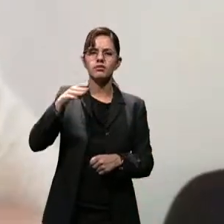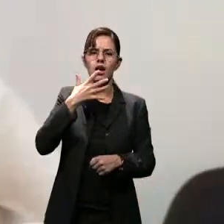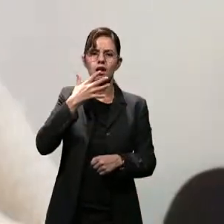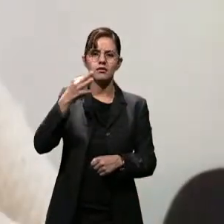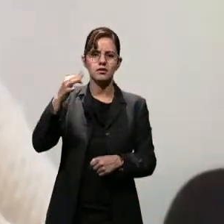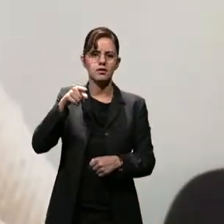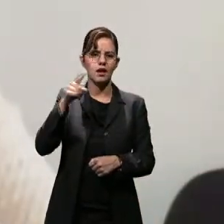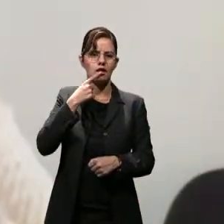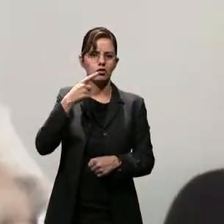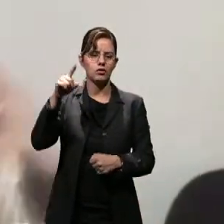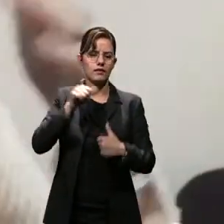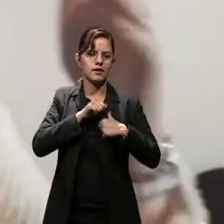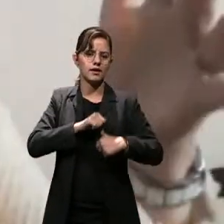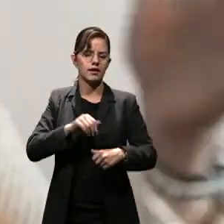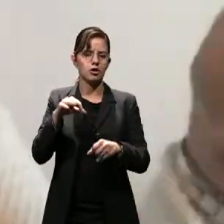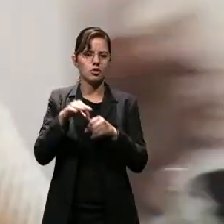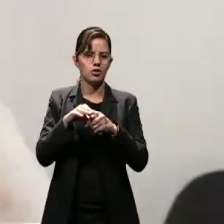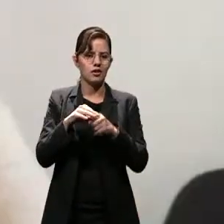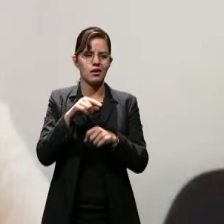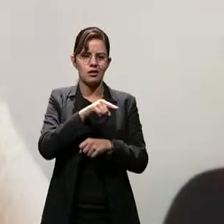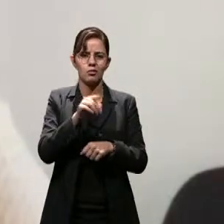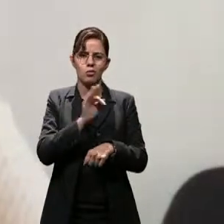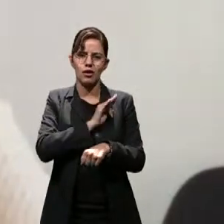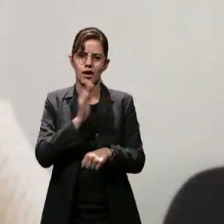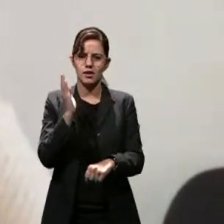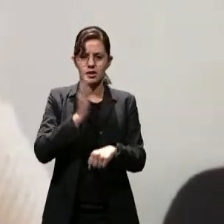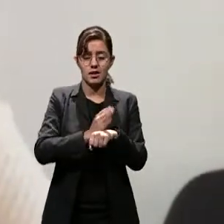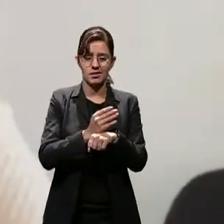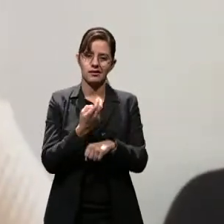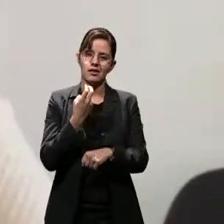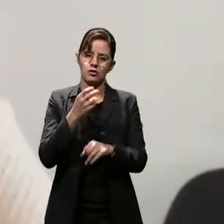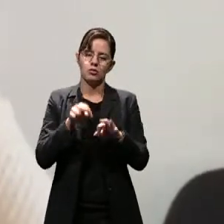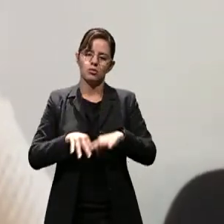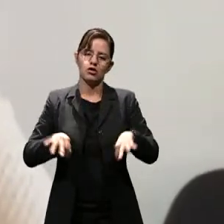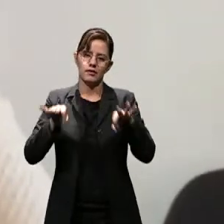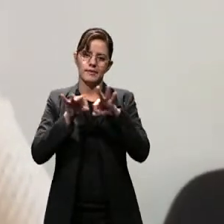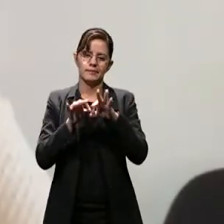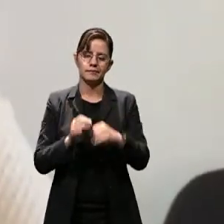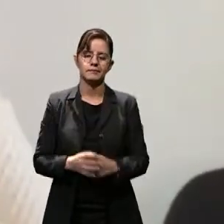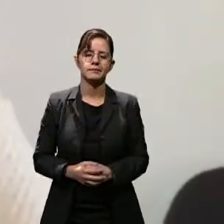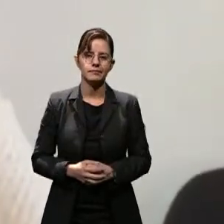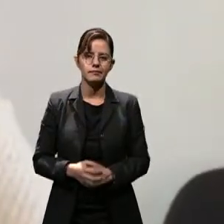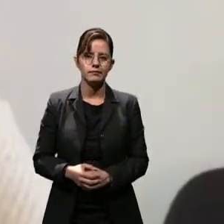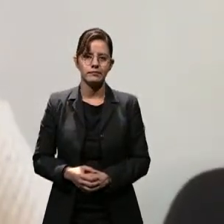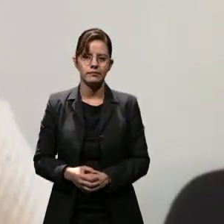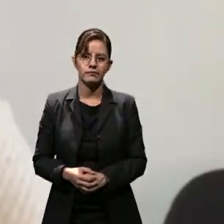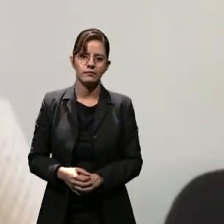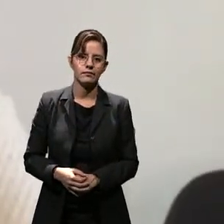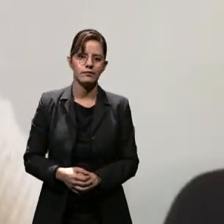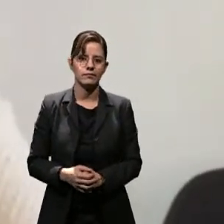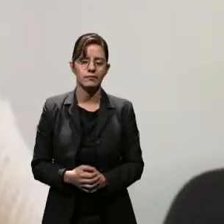addressing the matters when they are not abiding by this regulation. So